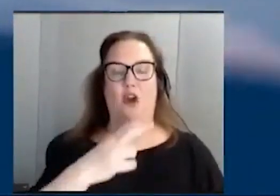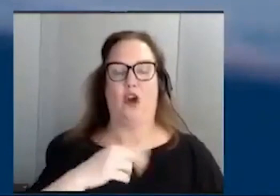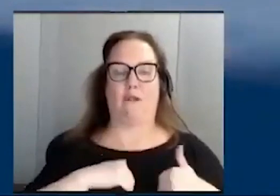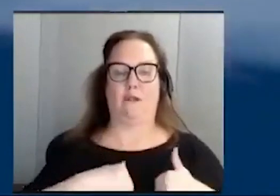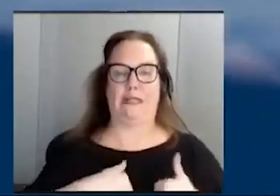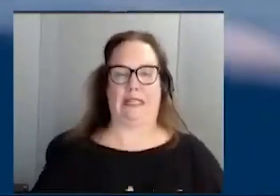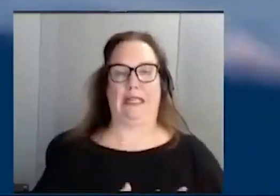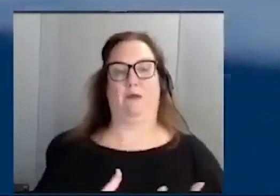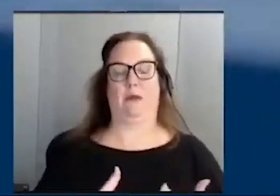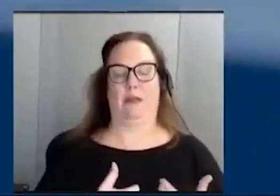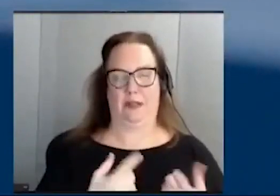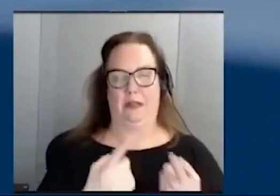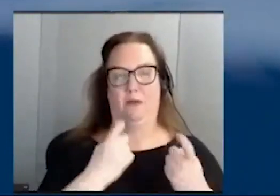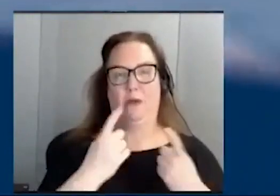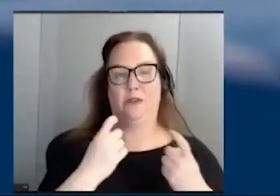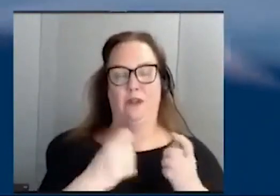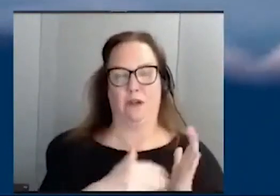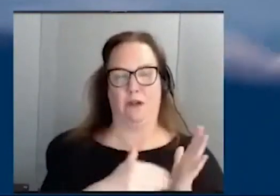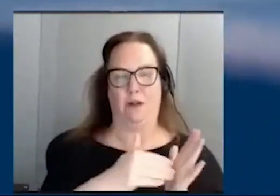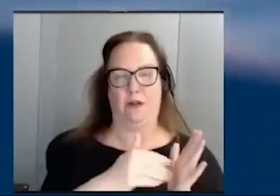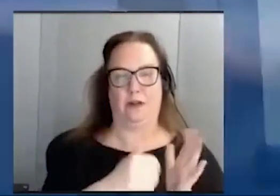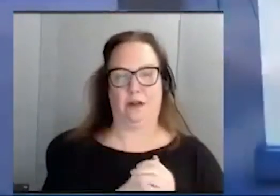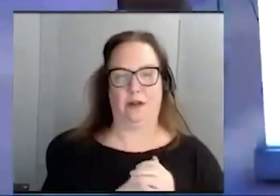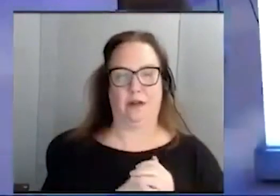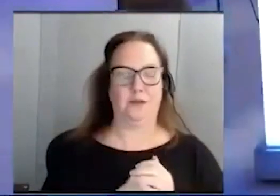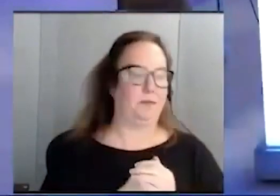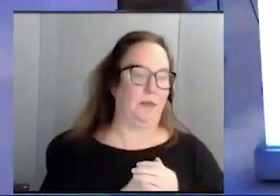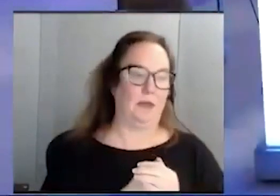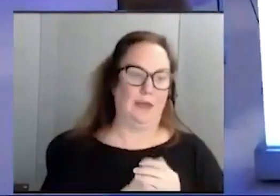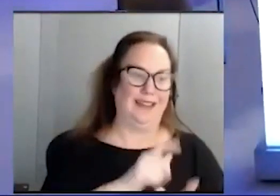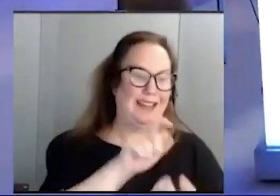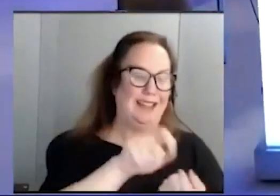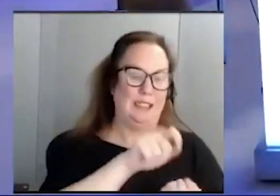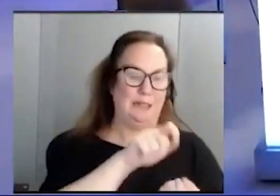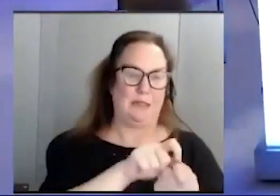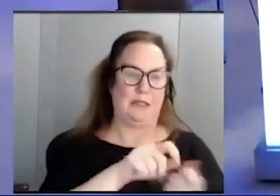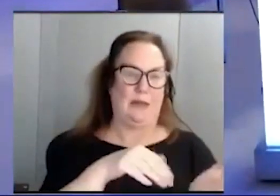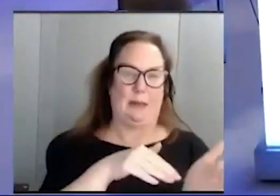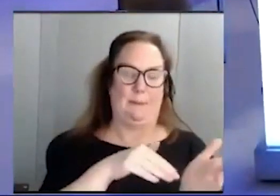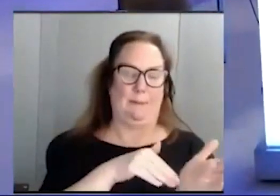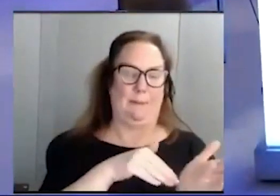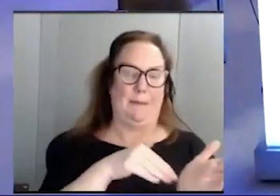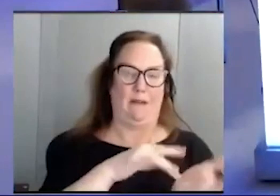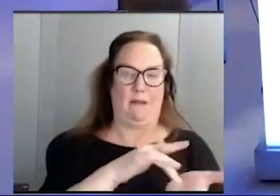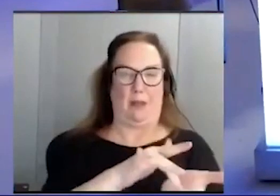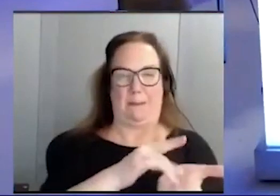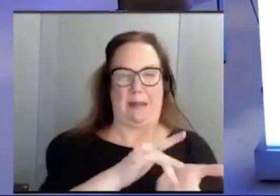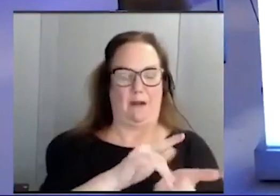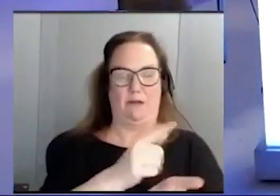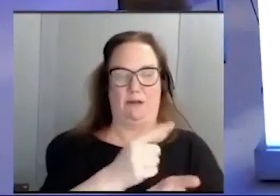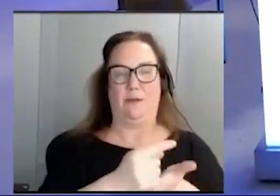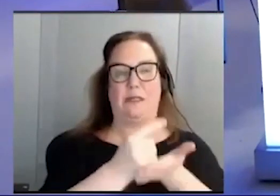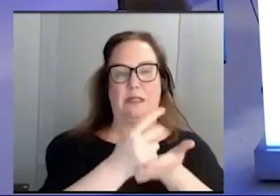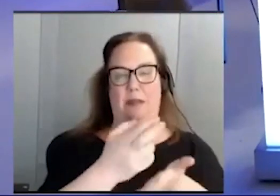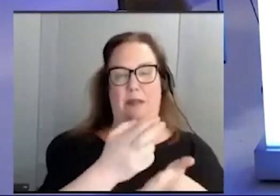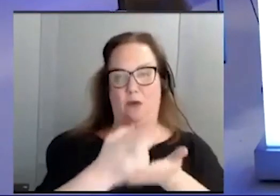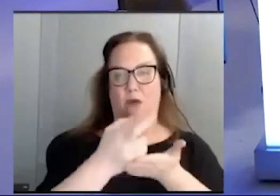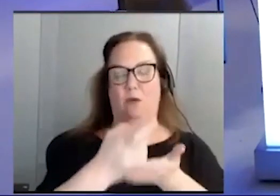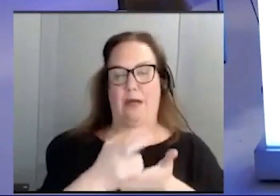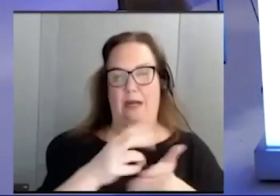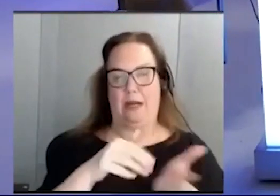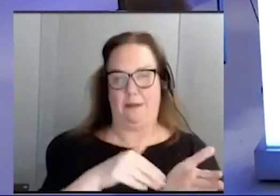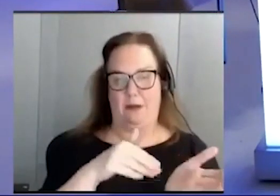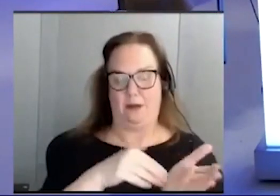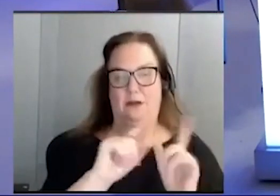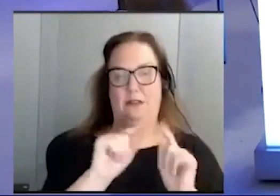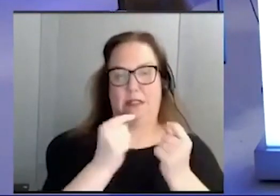lot. There's not any specific medicine treatment, but our rehab doctors have done and team have done such a